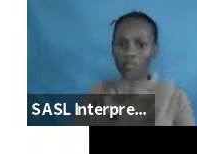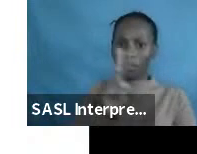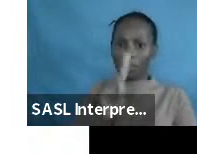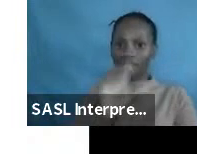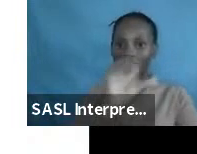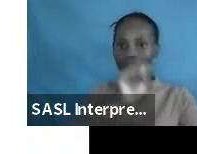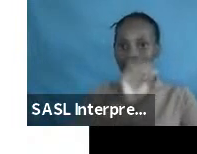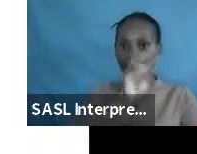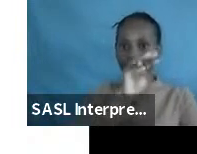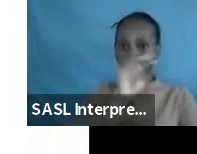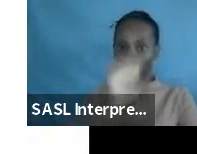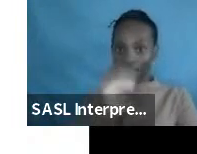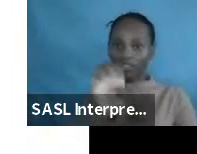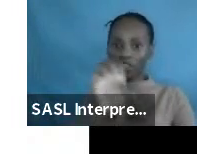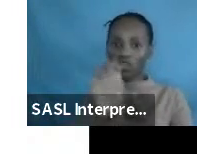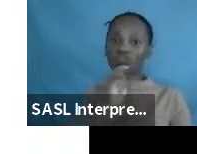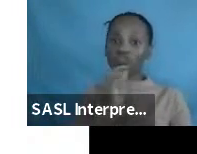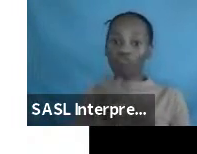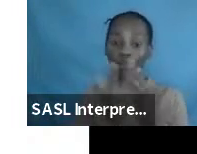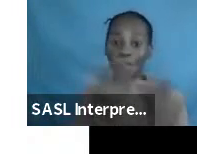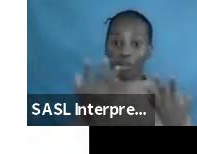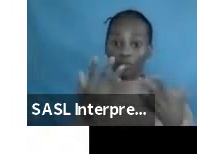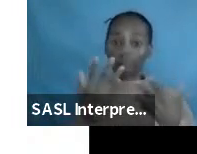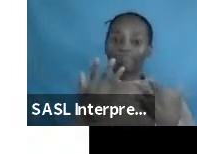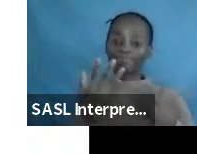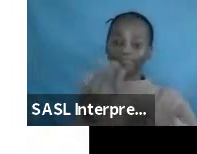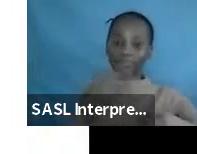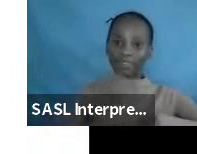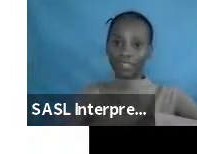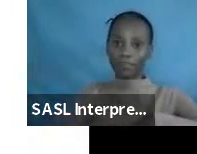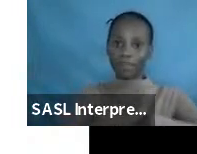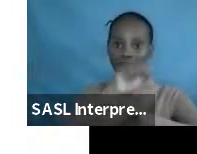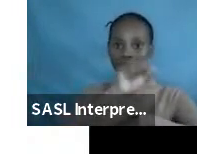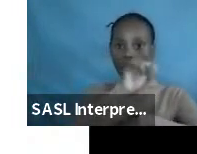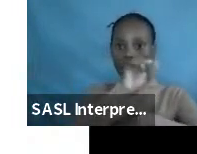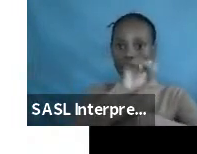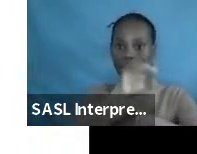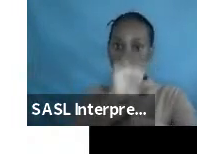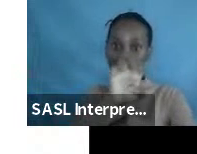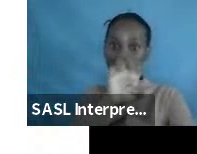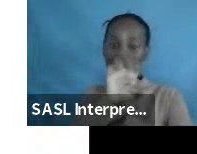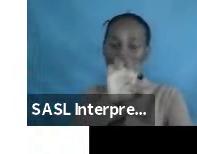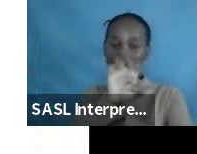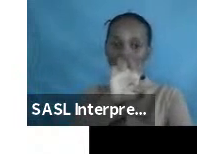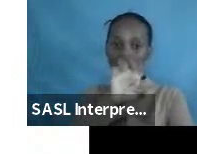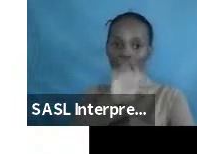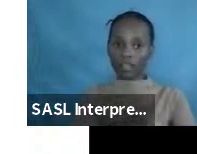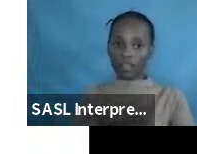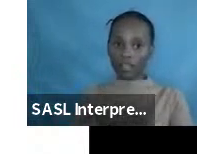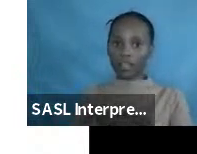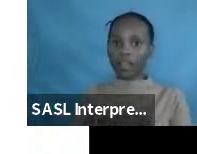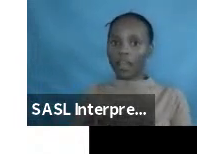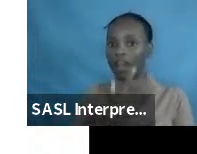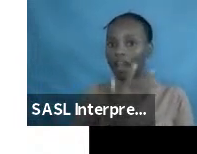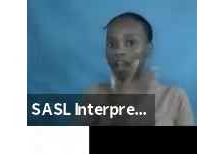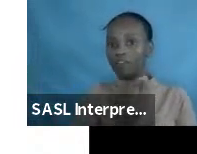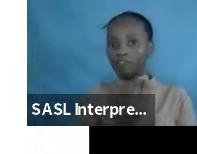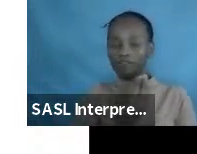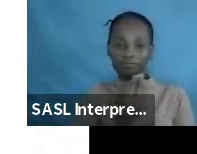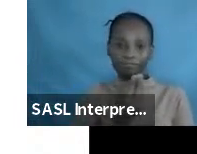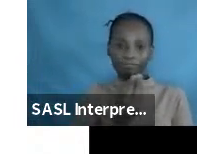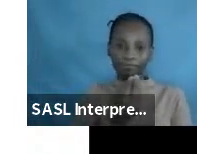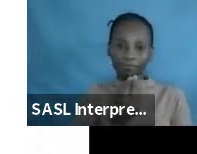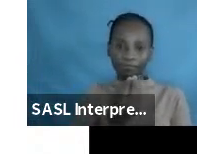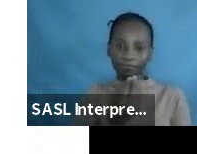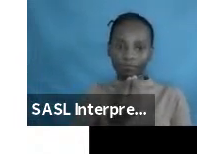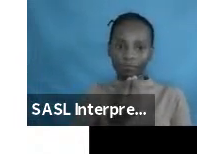we come across the SMMEs who actually bear the brand of having enforcement launched